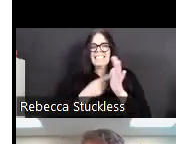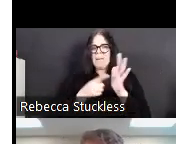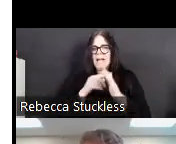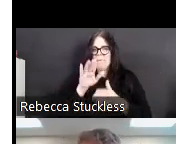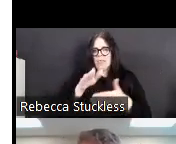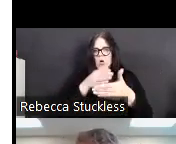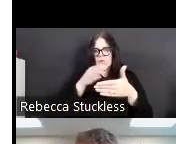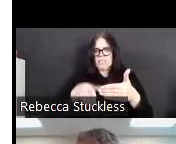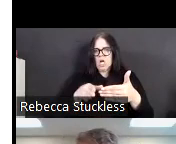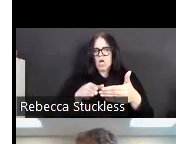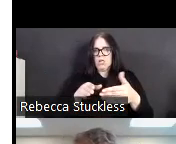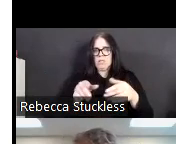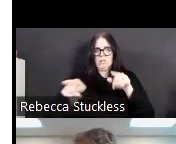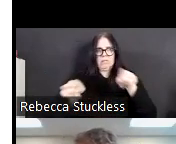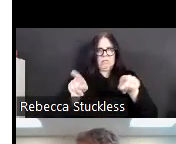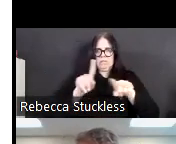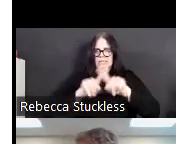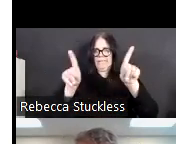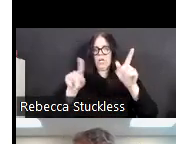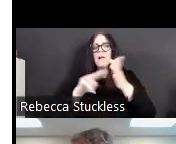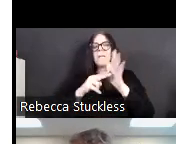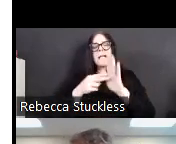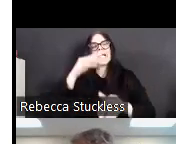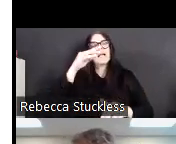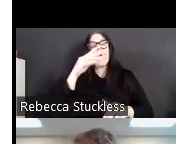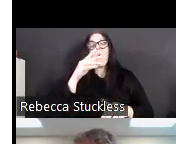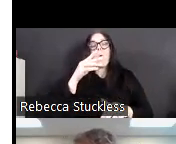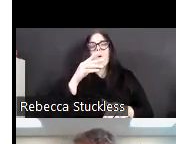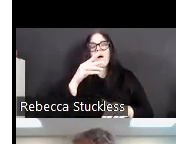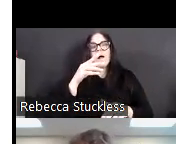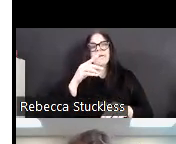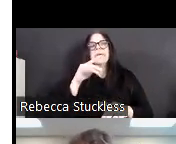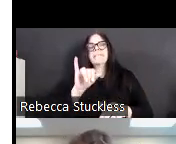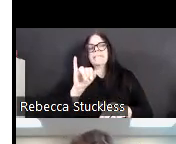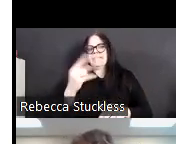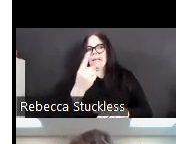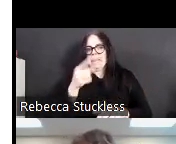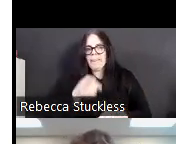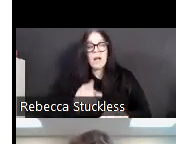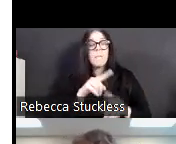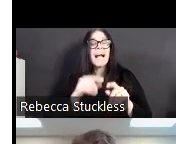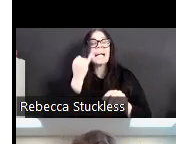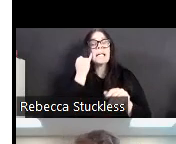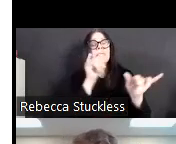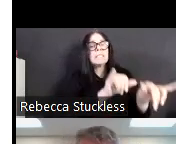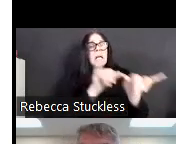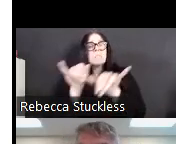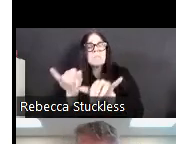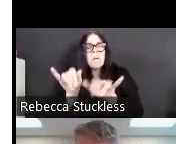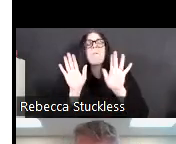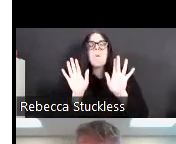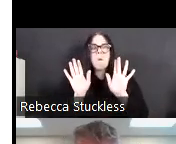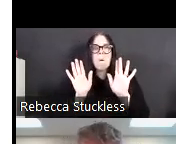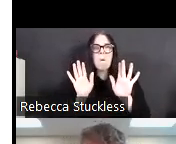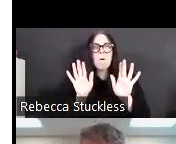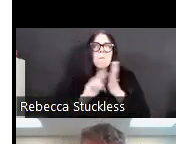results, then we know that there's a learning disability there. There's something there. But if they're consistent, then we think, okay, well, first off, our tests